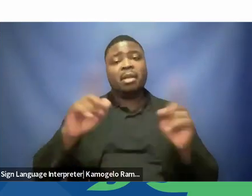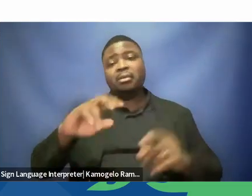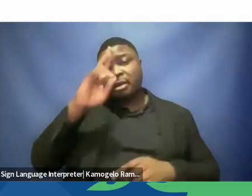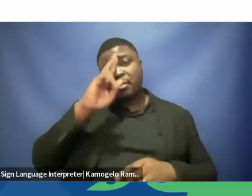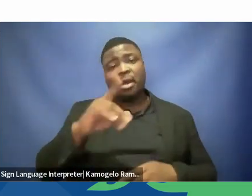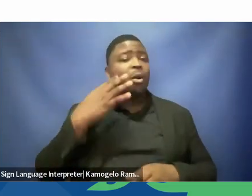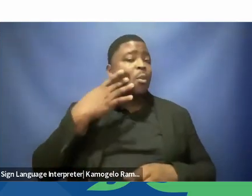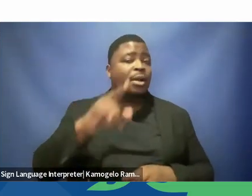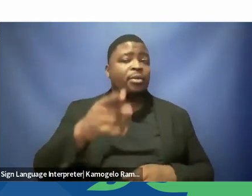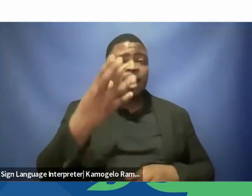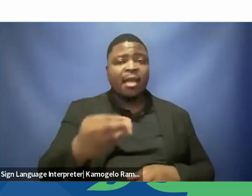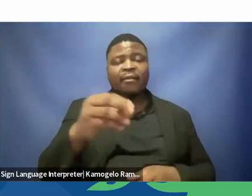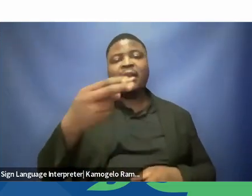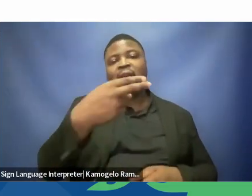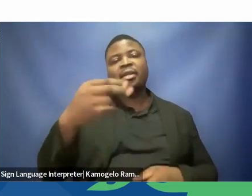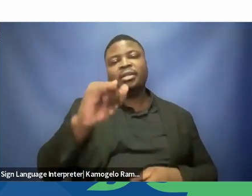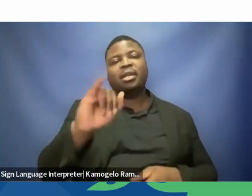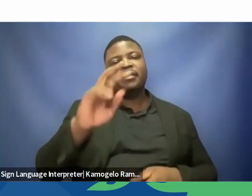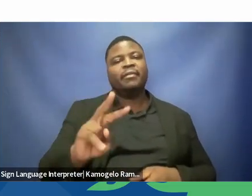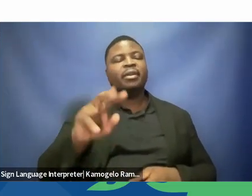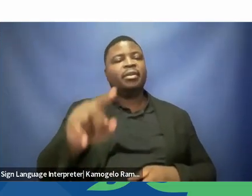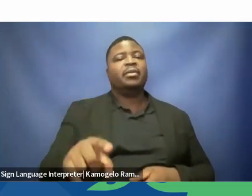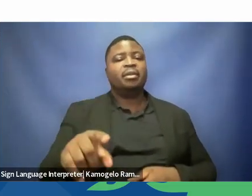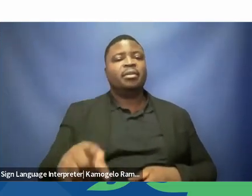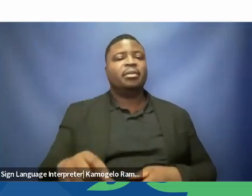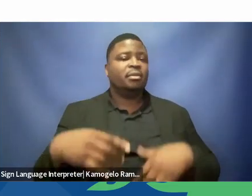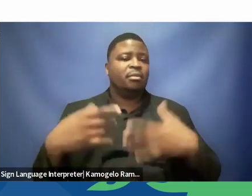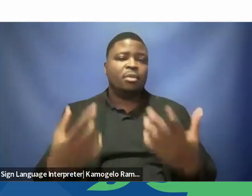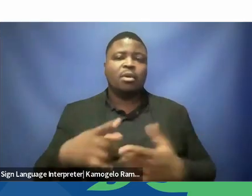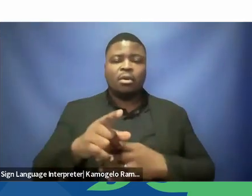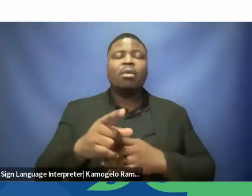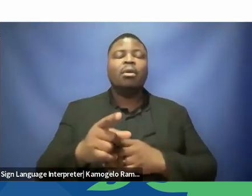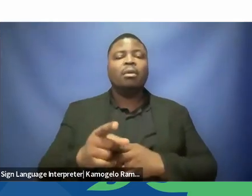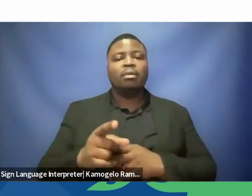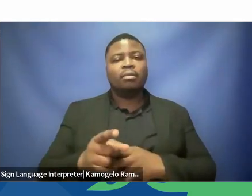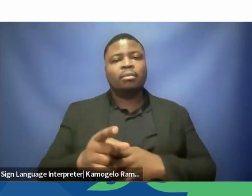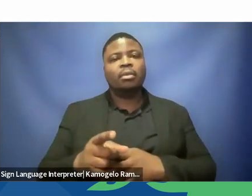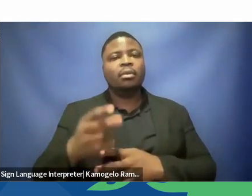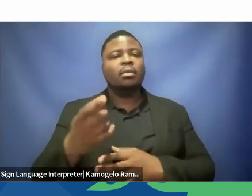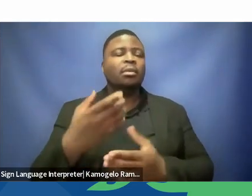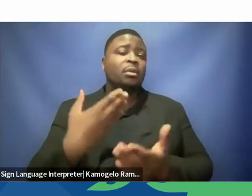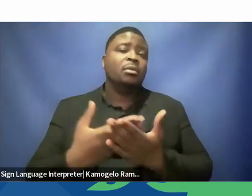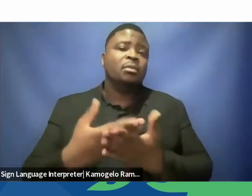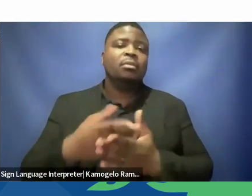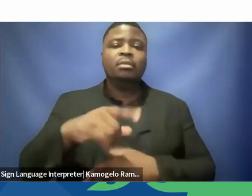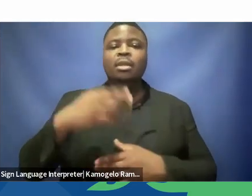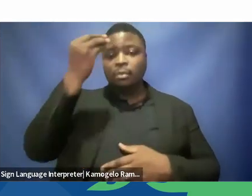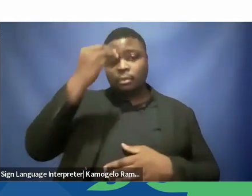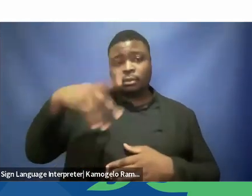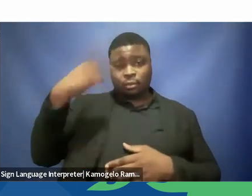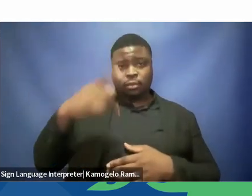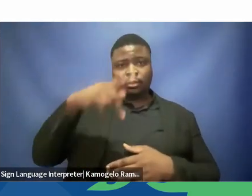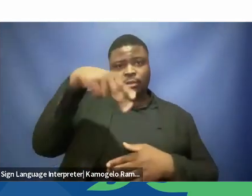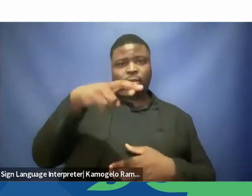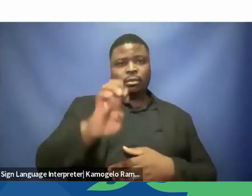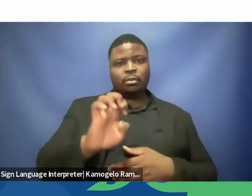may forget to take your ARV, or you may even forget or neglect to take your PrEP before or